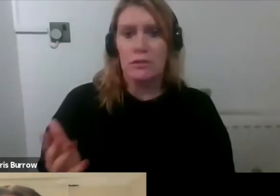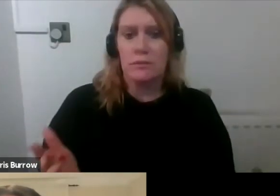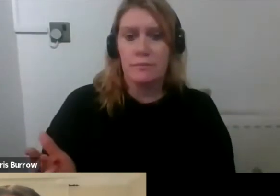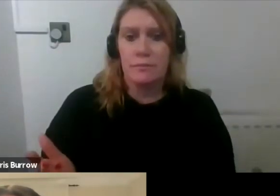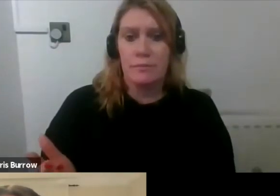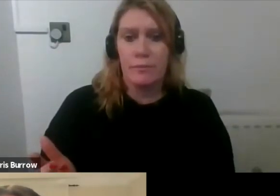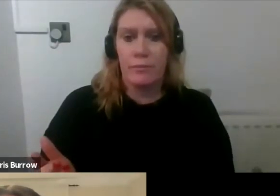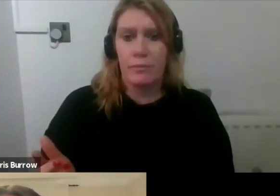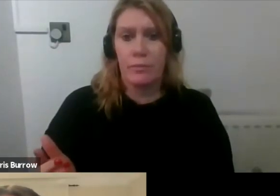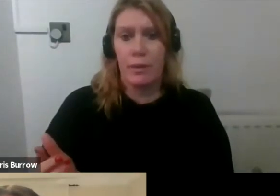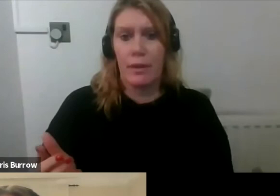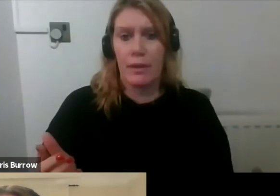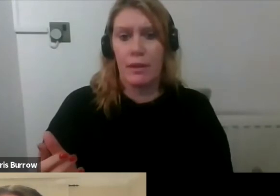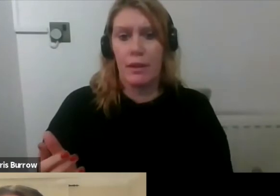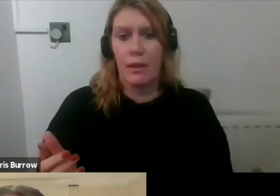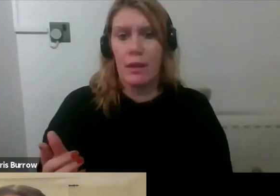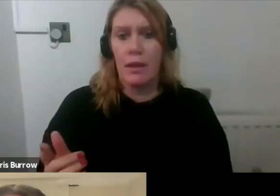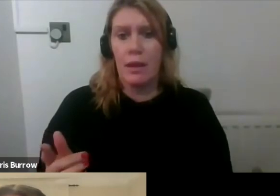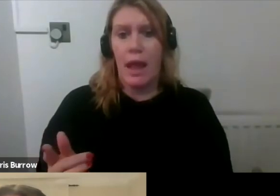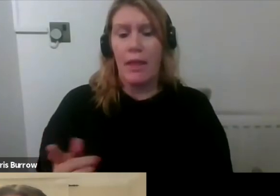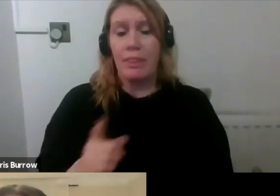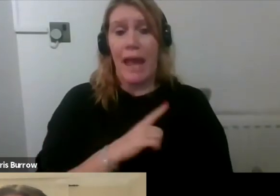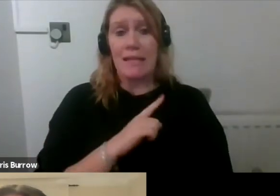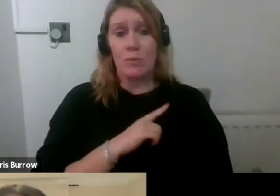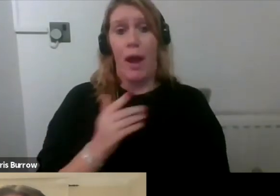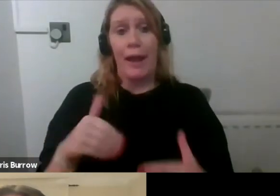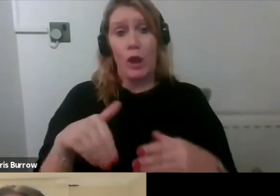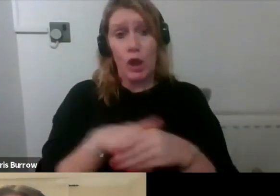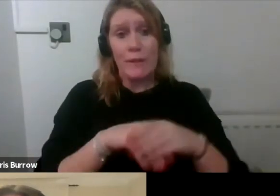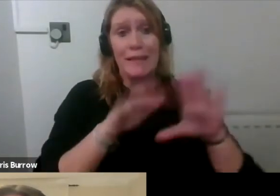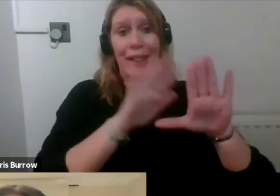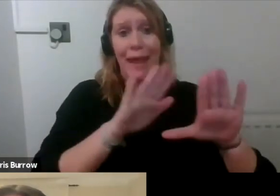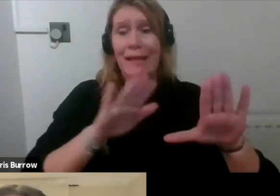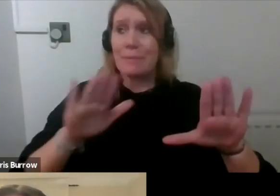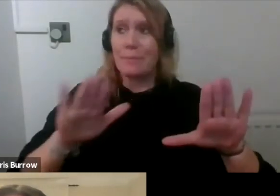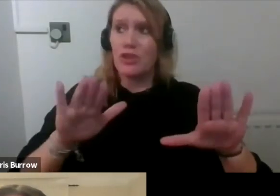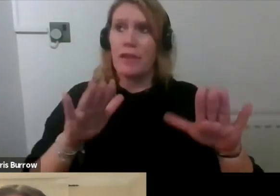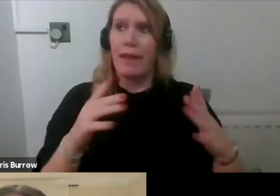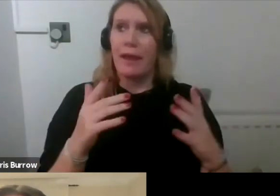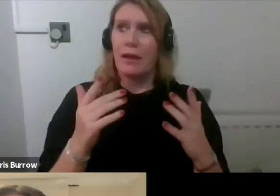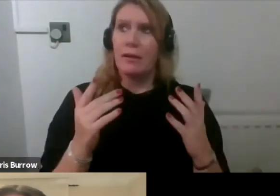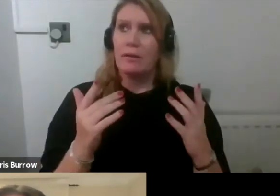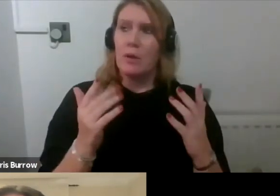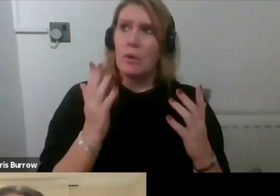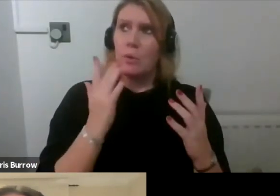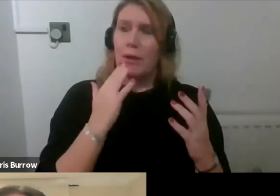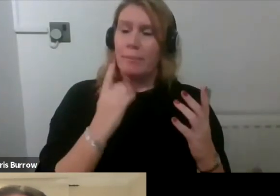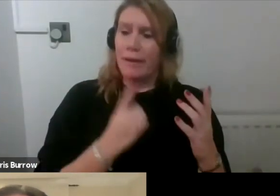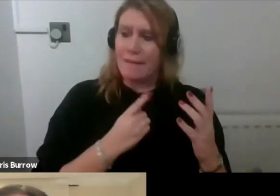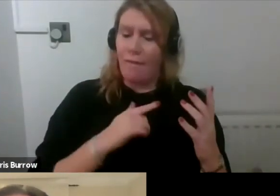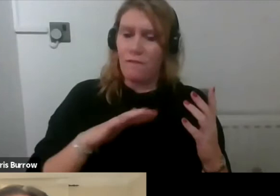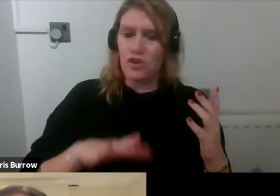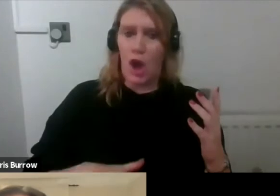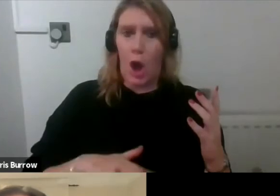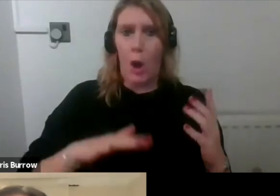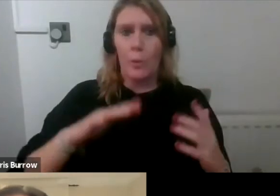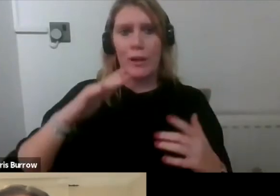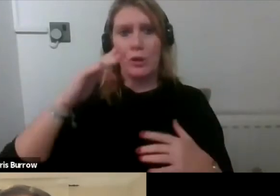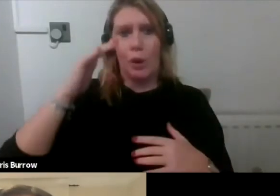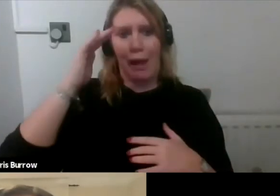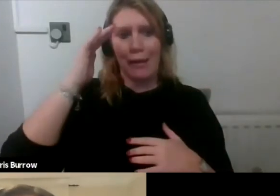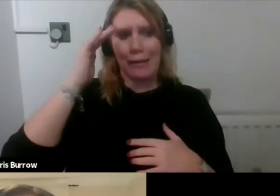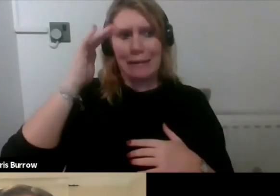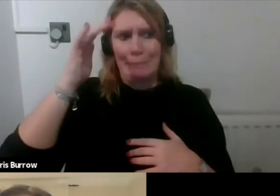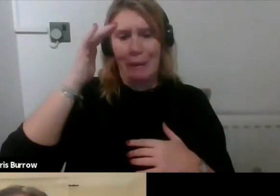exhibition, and that kind of paranoia I had as a kid, the fact that the awareness, even though I was